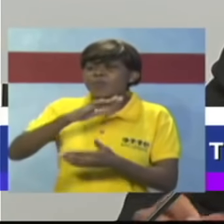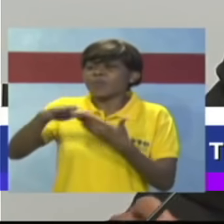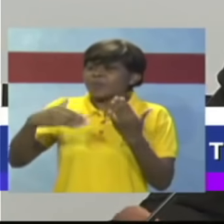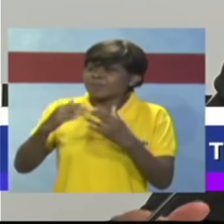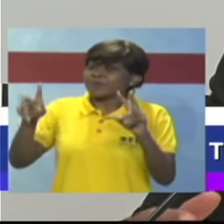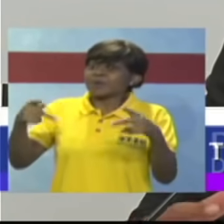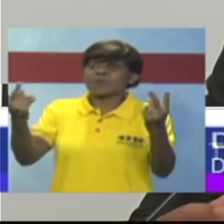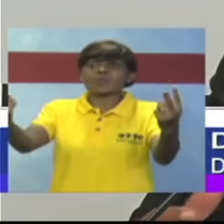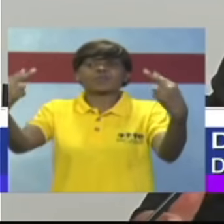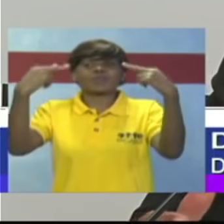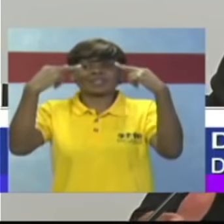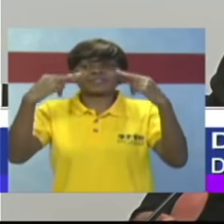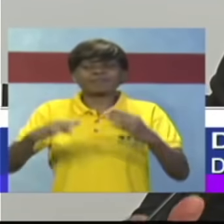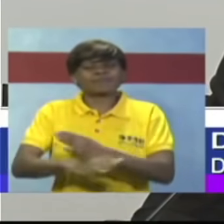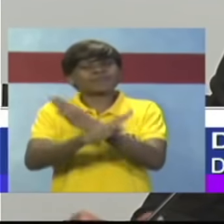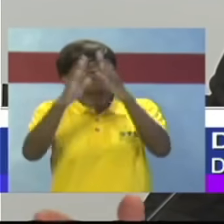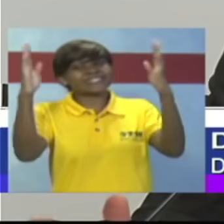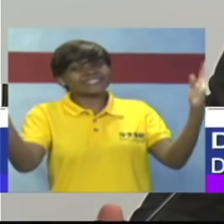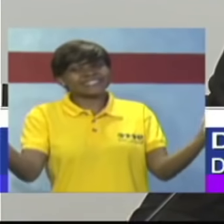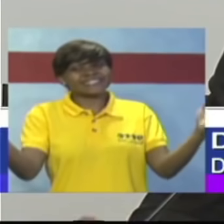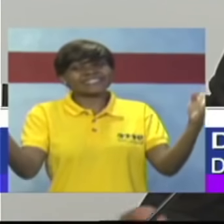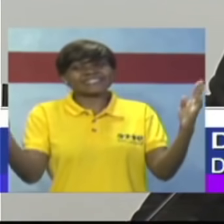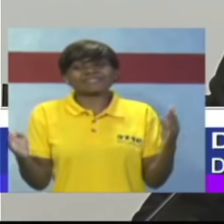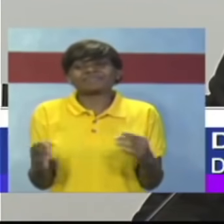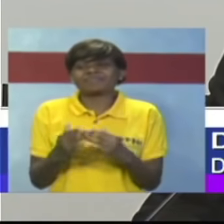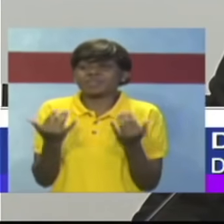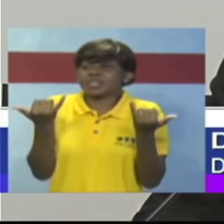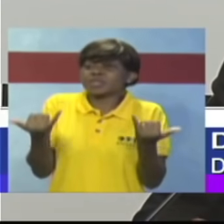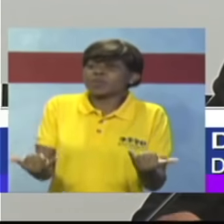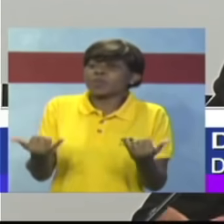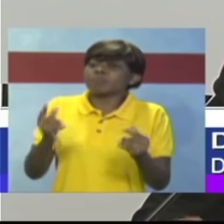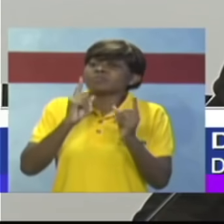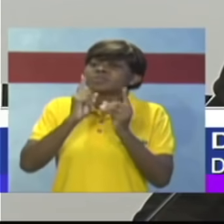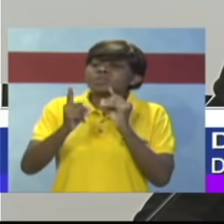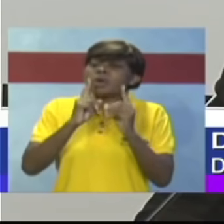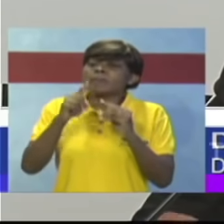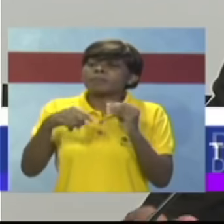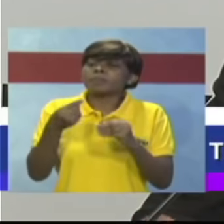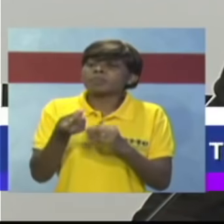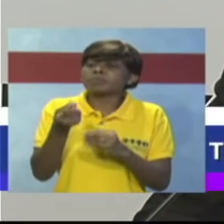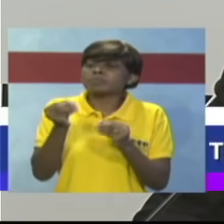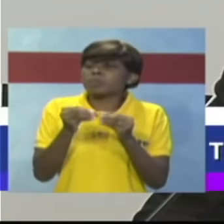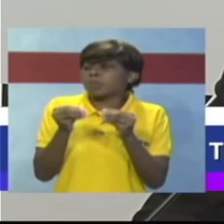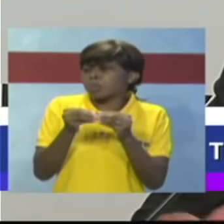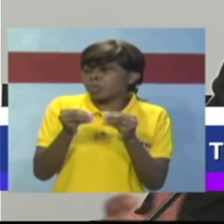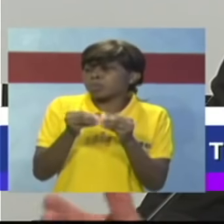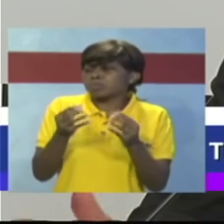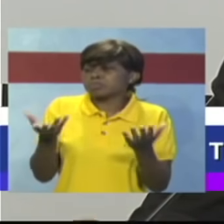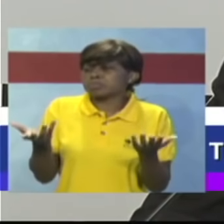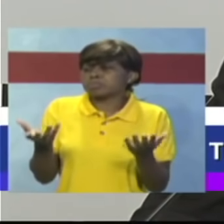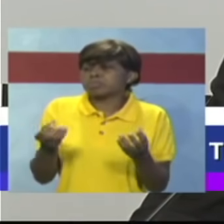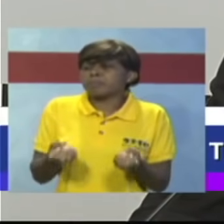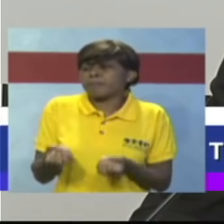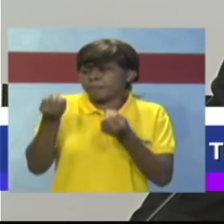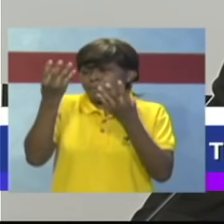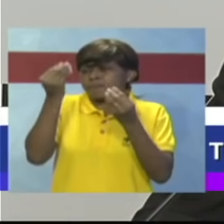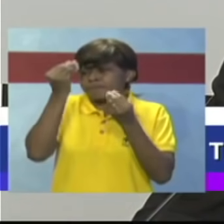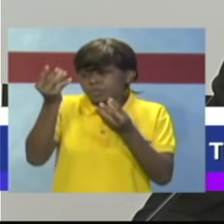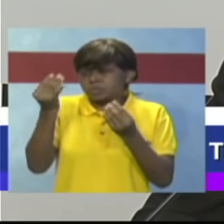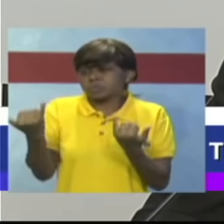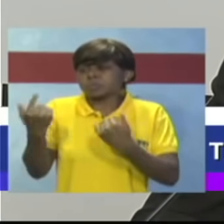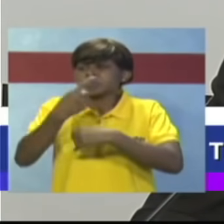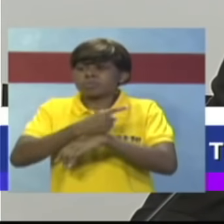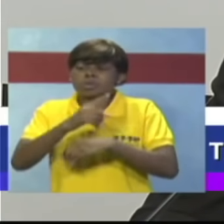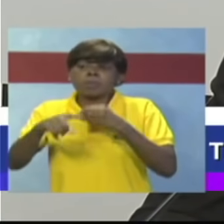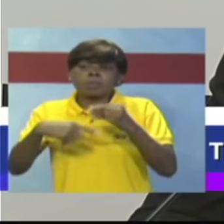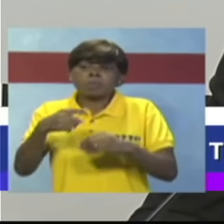public. So Al, just speaking more on a little broader topic today. It's actually an update on COVID-19 issues and women's health